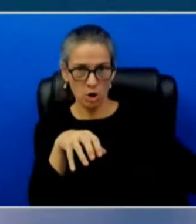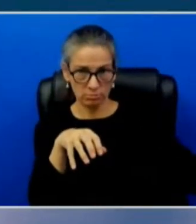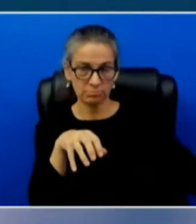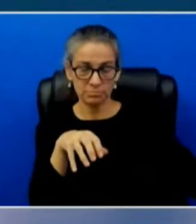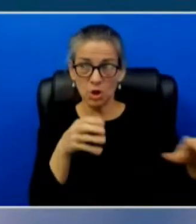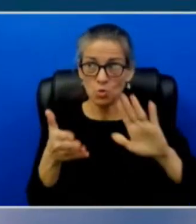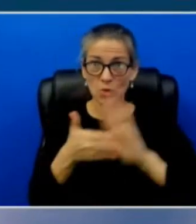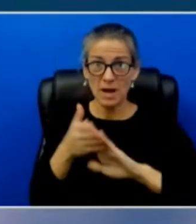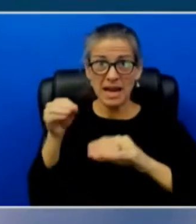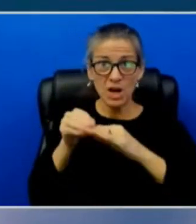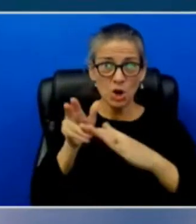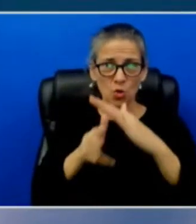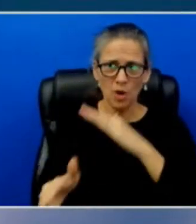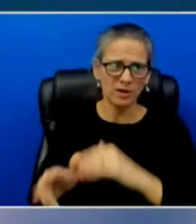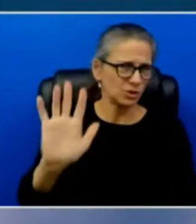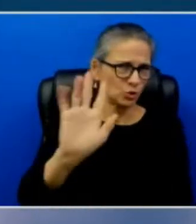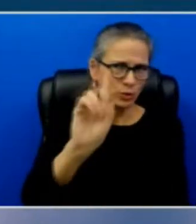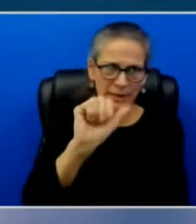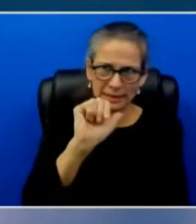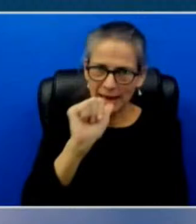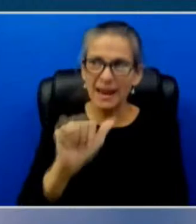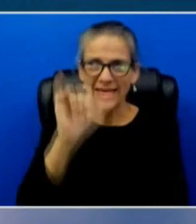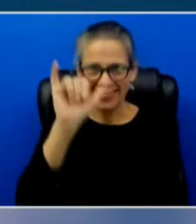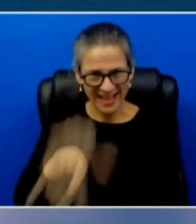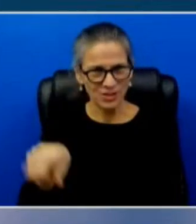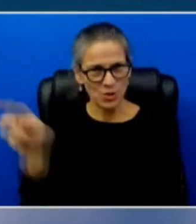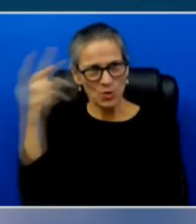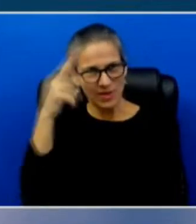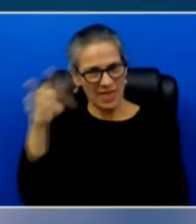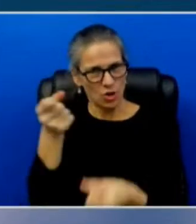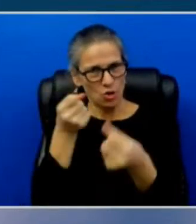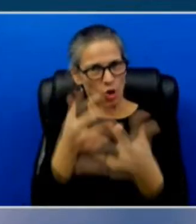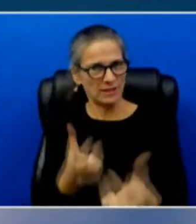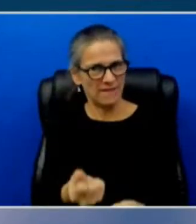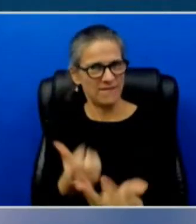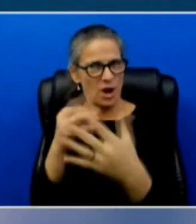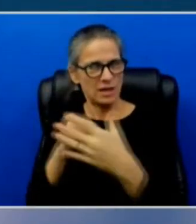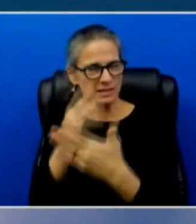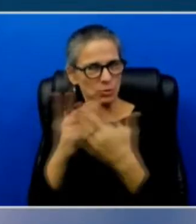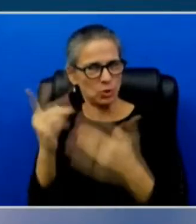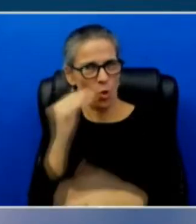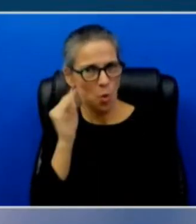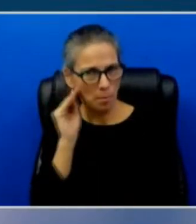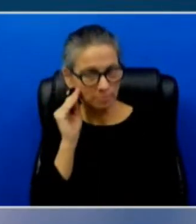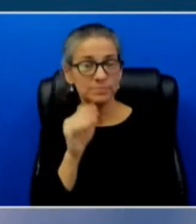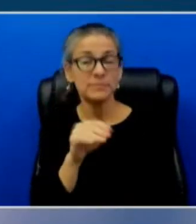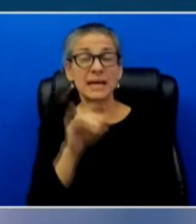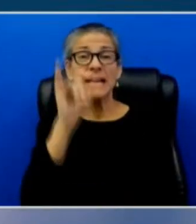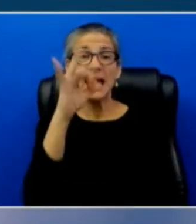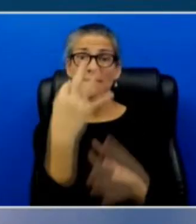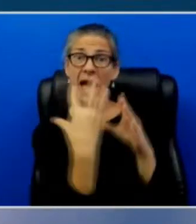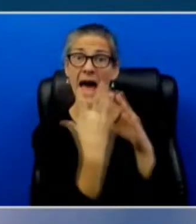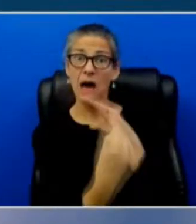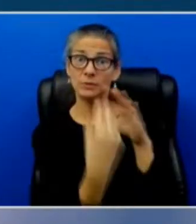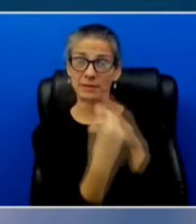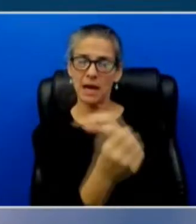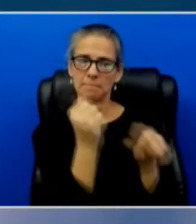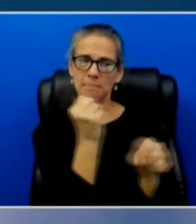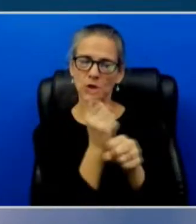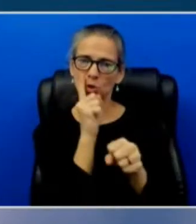for the fire that we dealt with this week already. And then make sure if you do put it outside, you're running a proper cord to handle